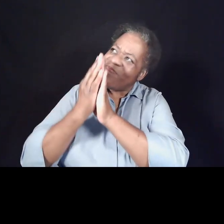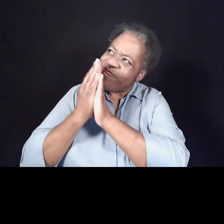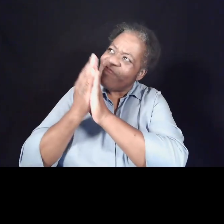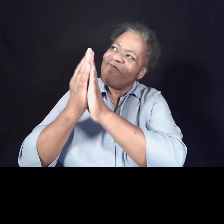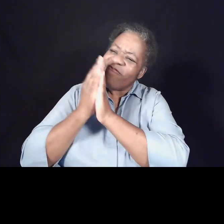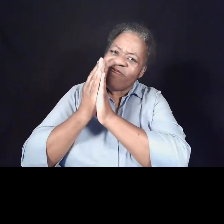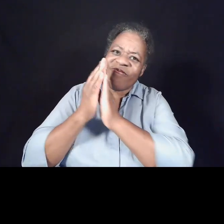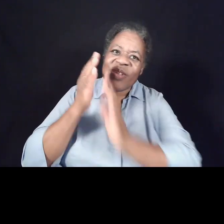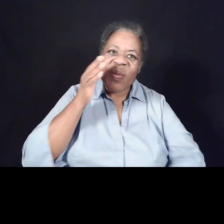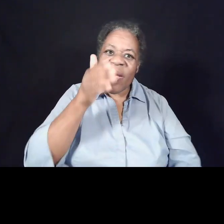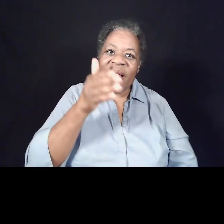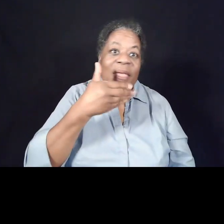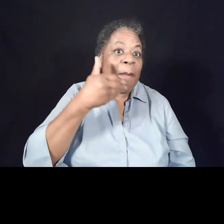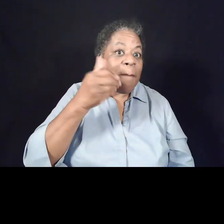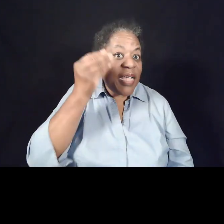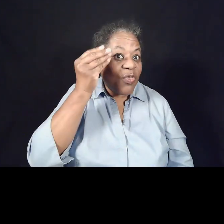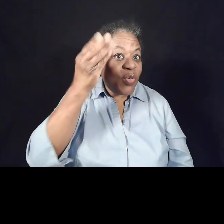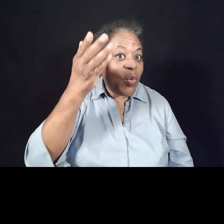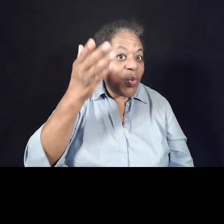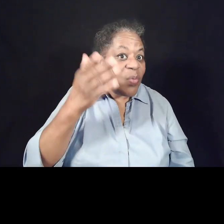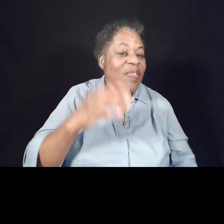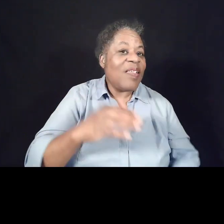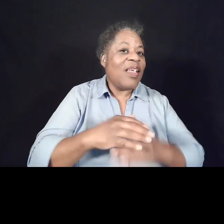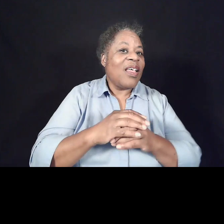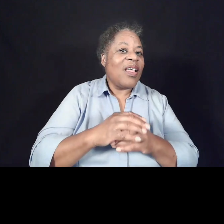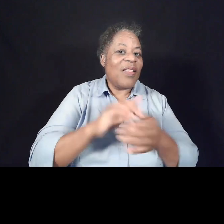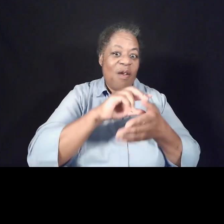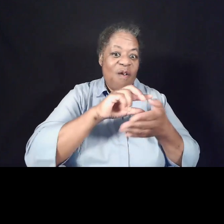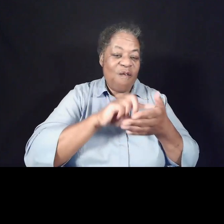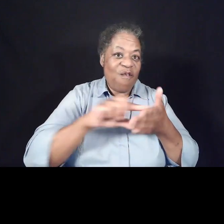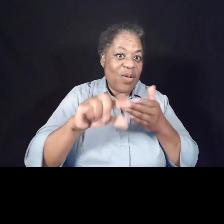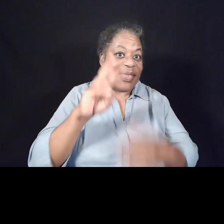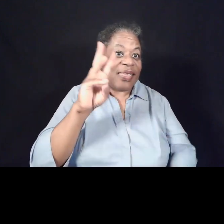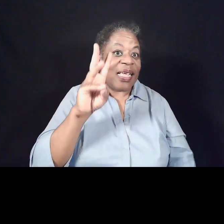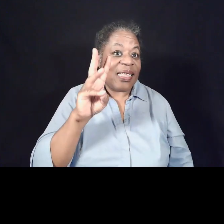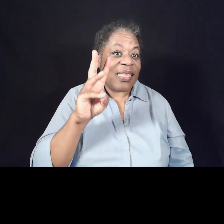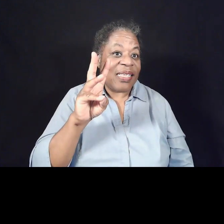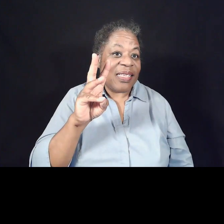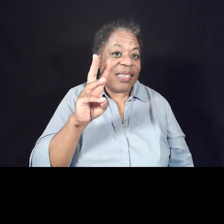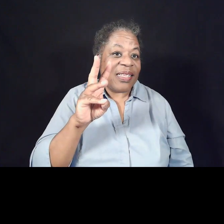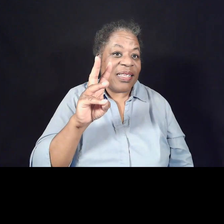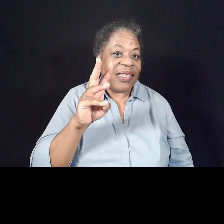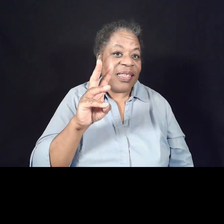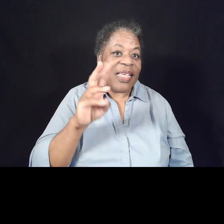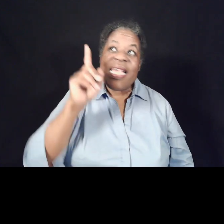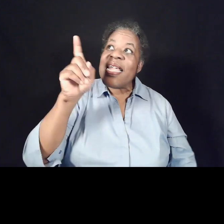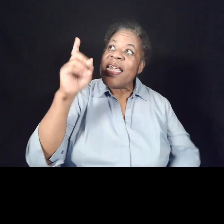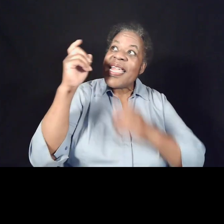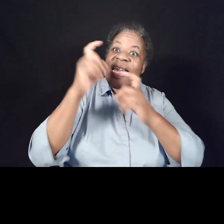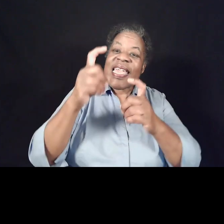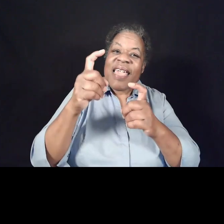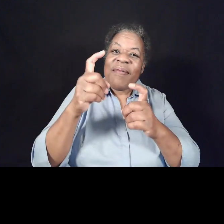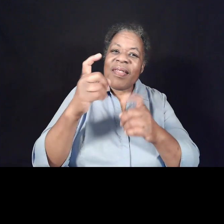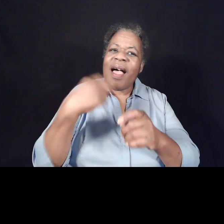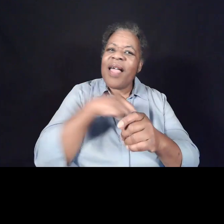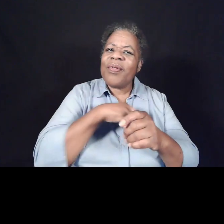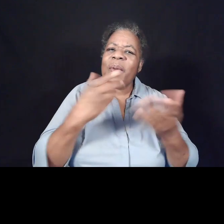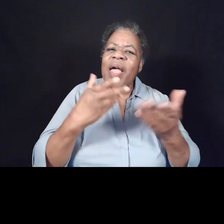And the best news we actually skipped over back in verse 6. "But he gives us more